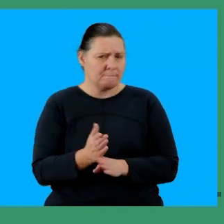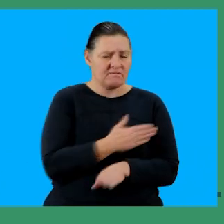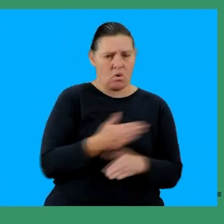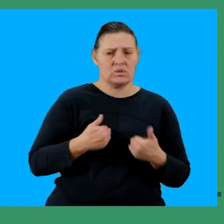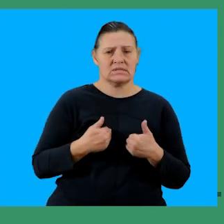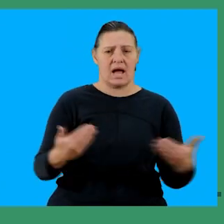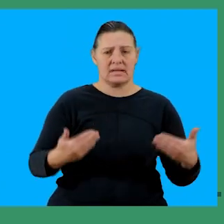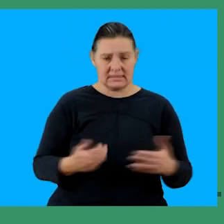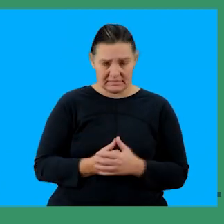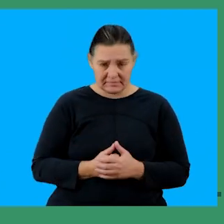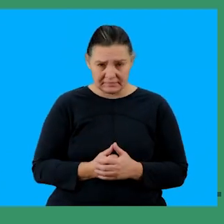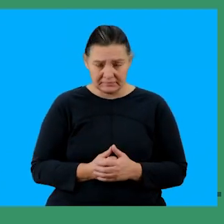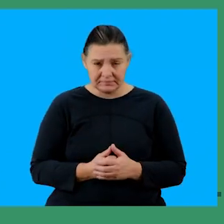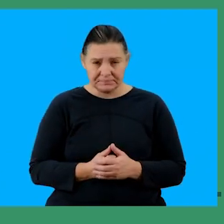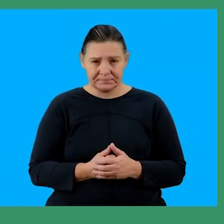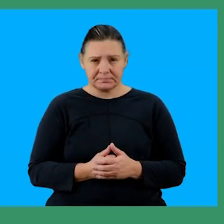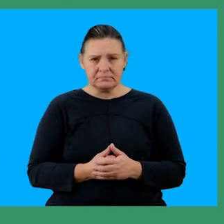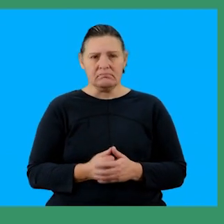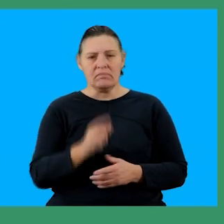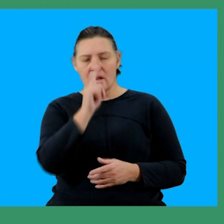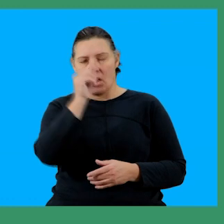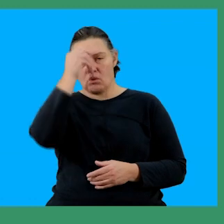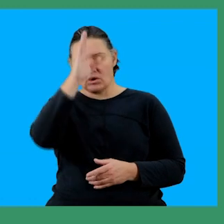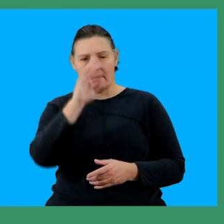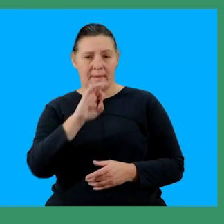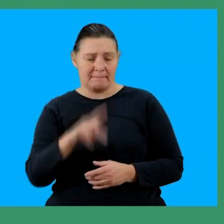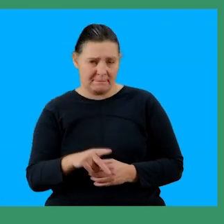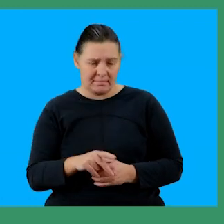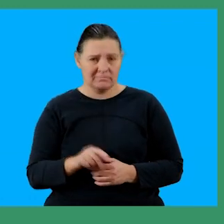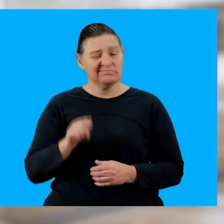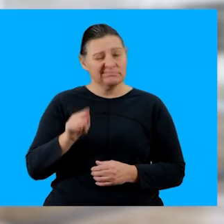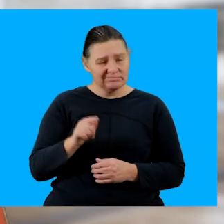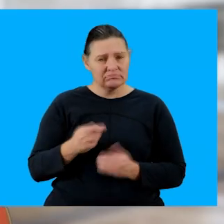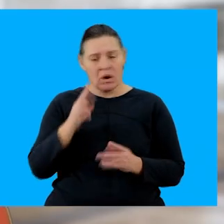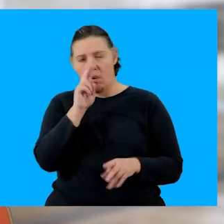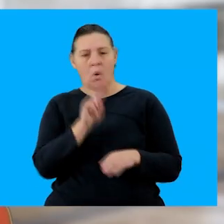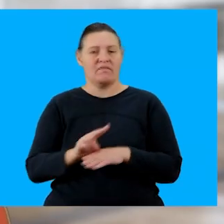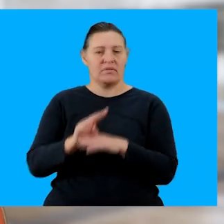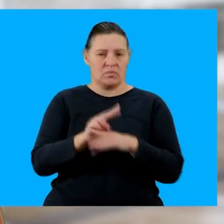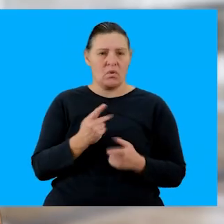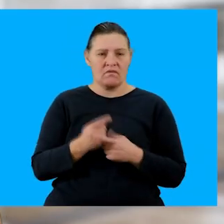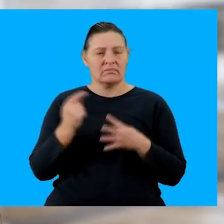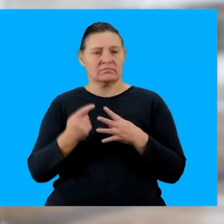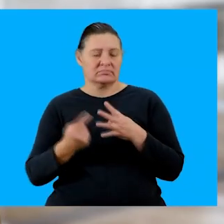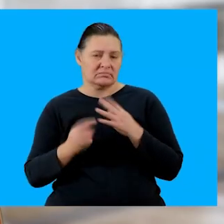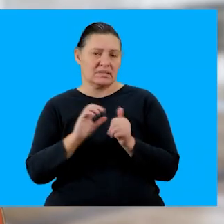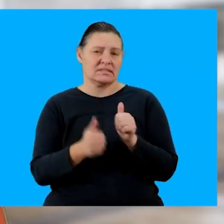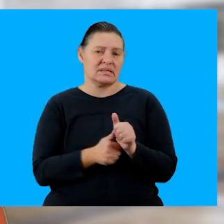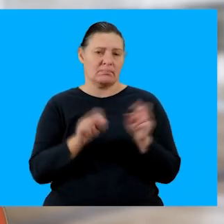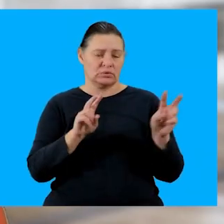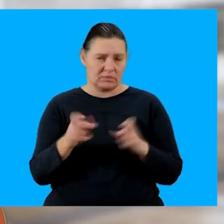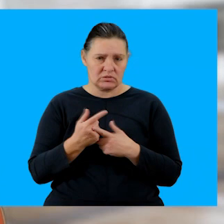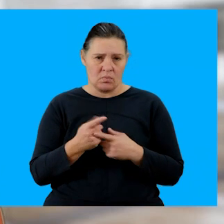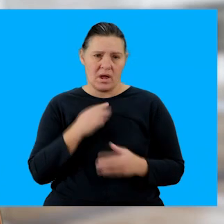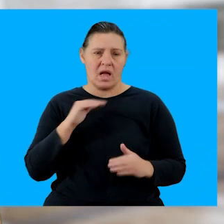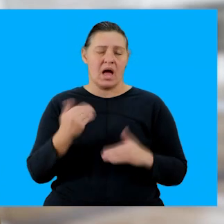considered before startup. Now, let's look at our concept map. Our concept map is an overview of all the